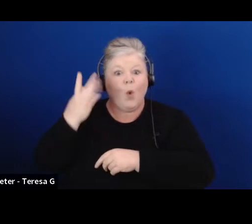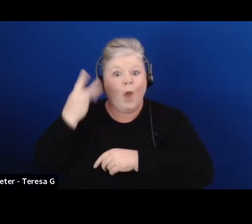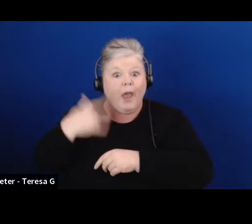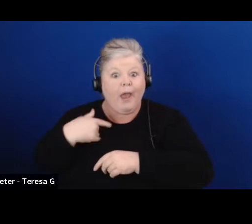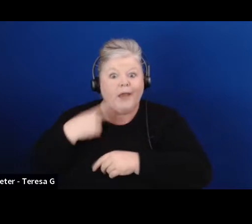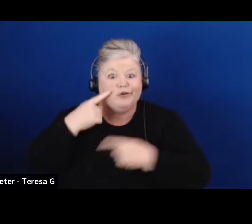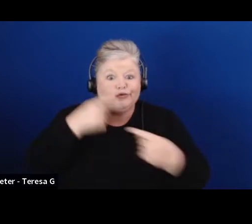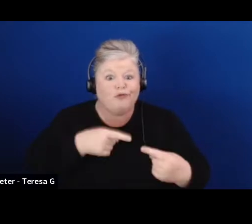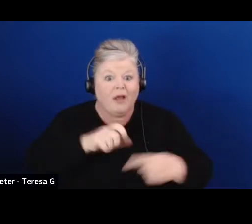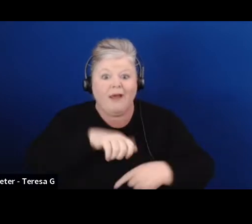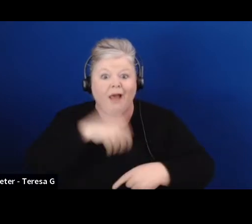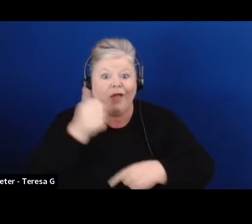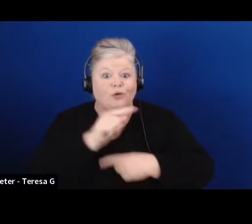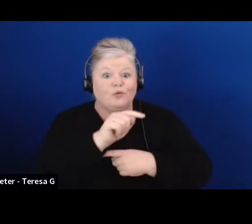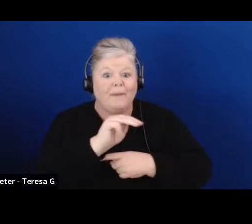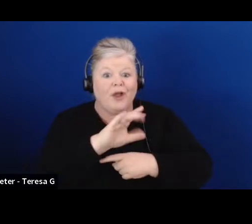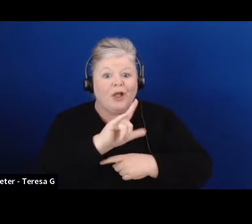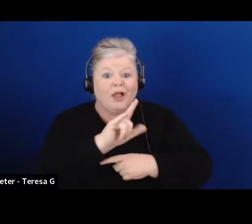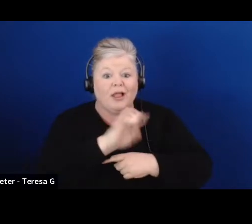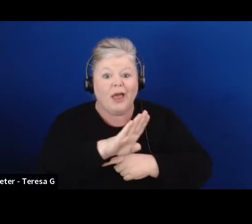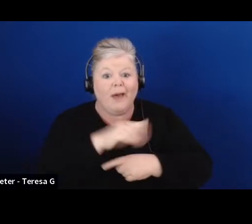which I was a member.